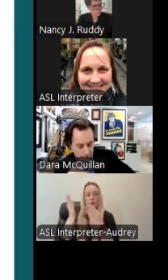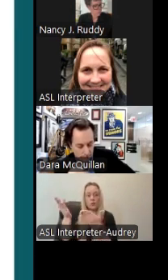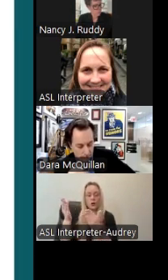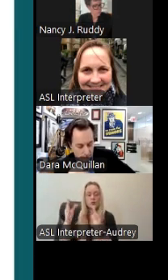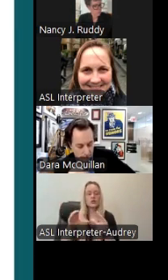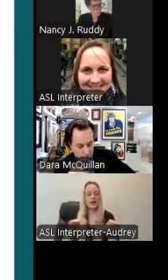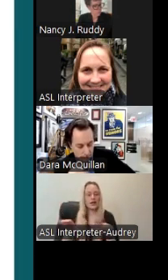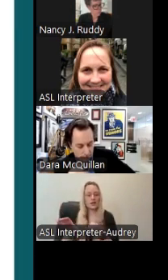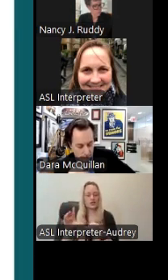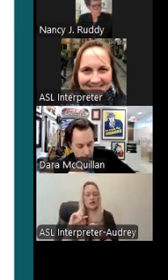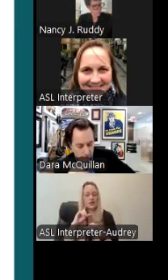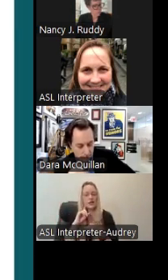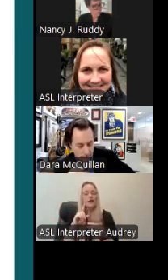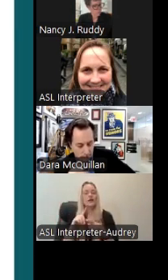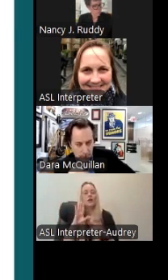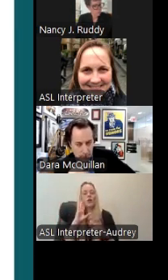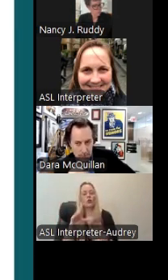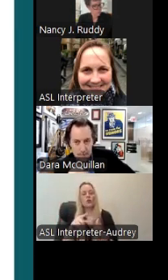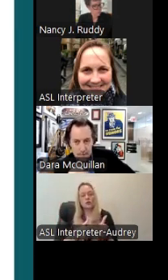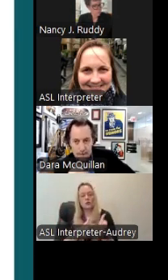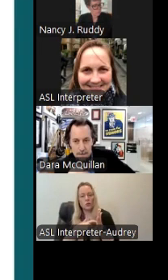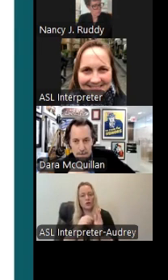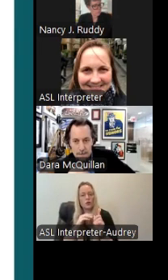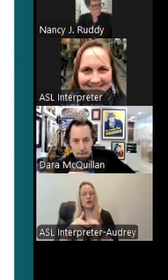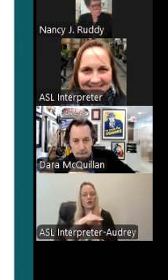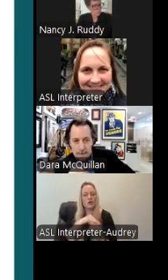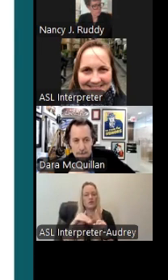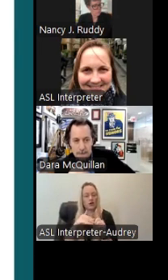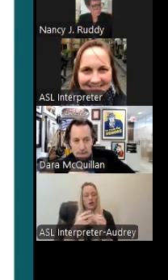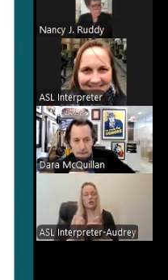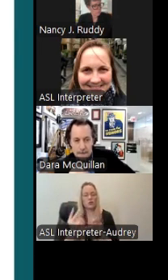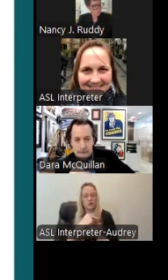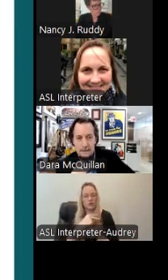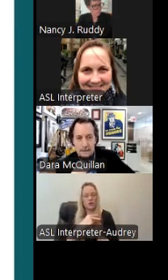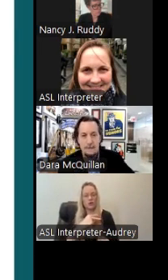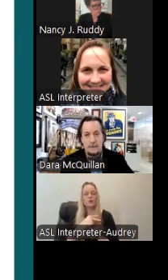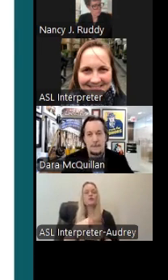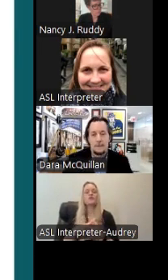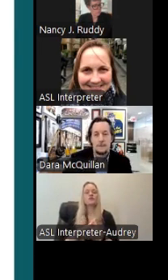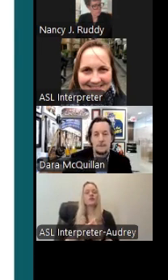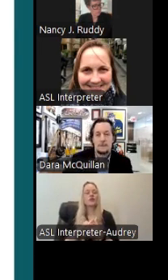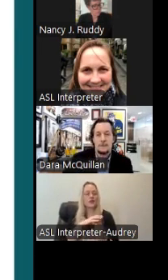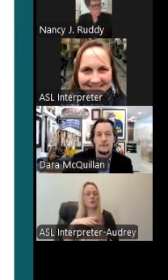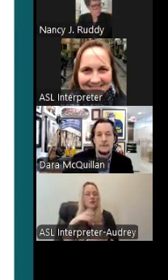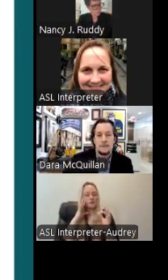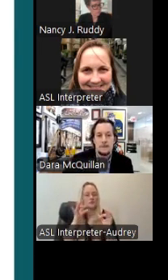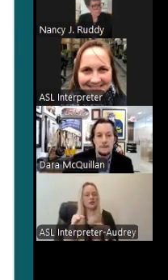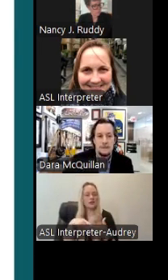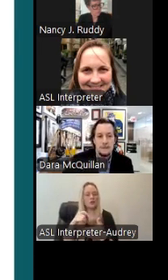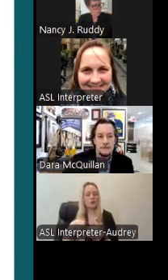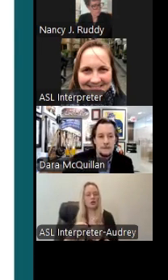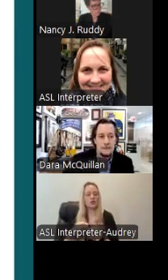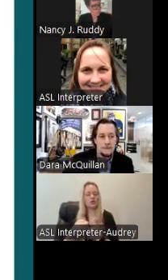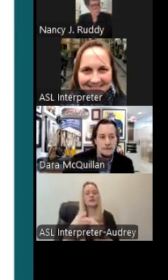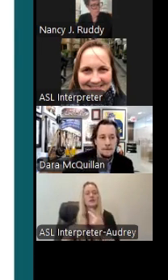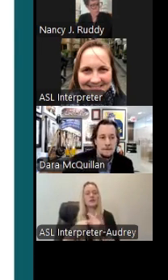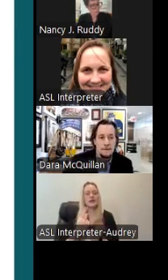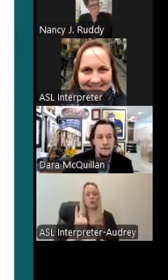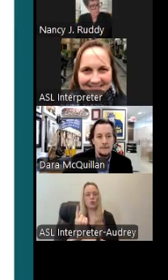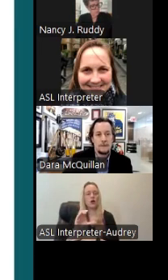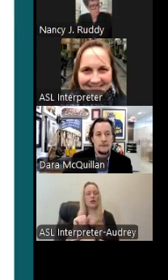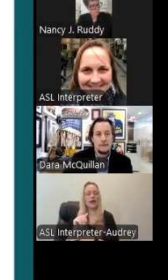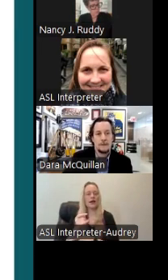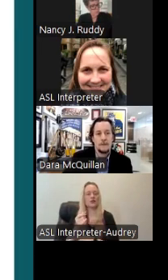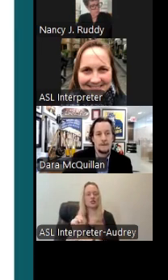to environmental review under SEQR. The Commission determined the project to be a Type 1 action, and accordingly, the